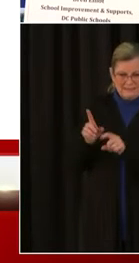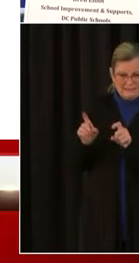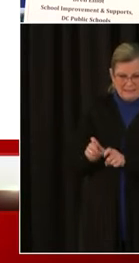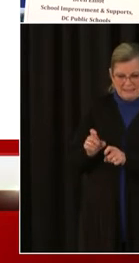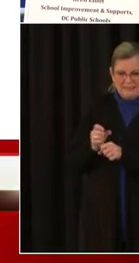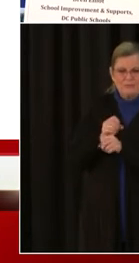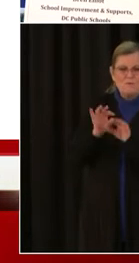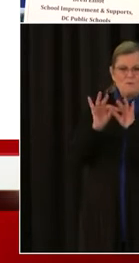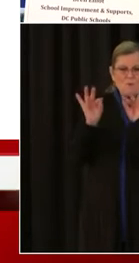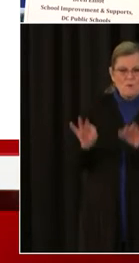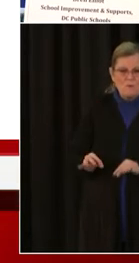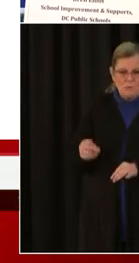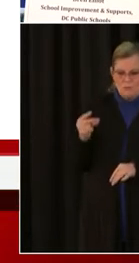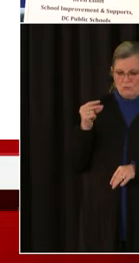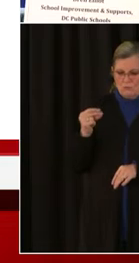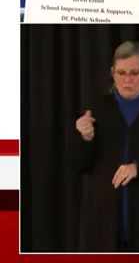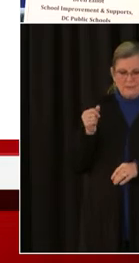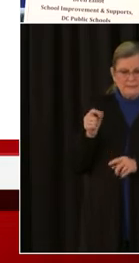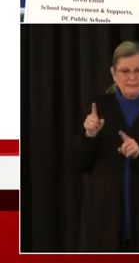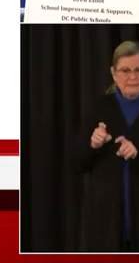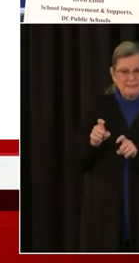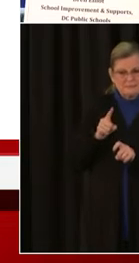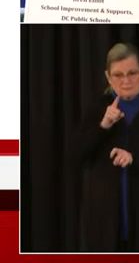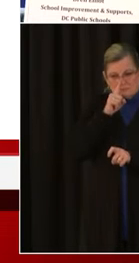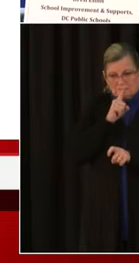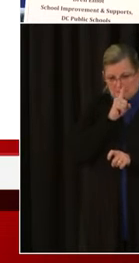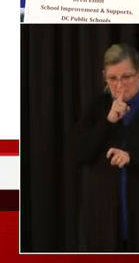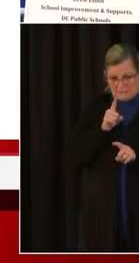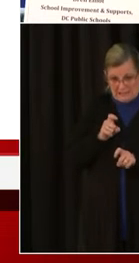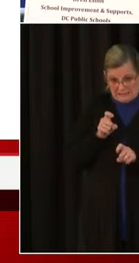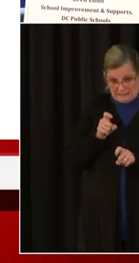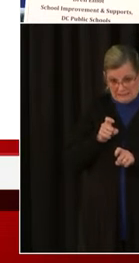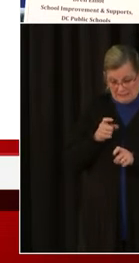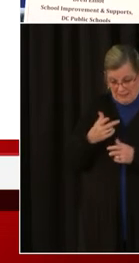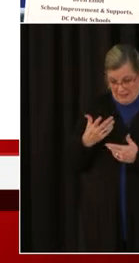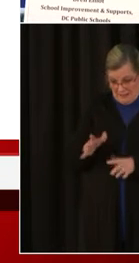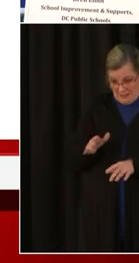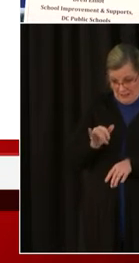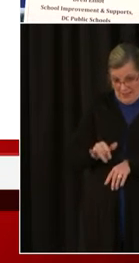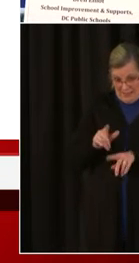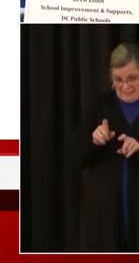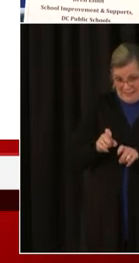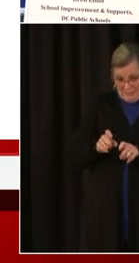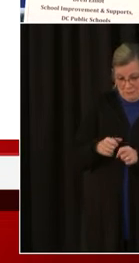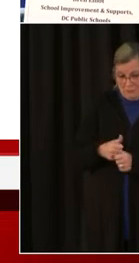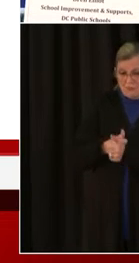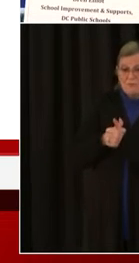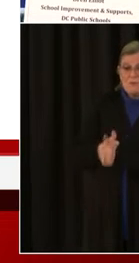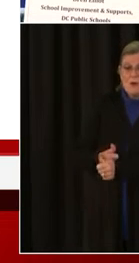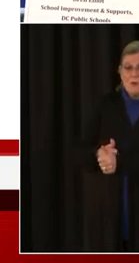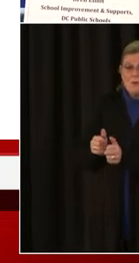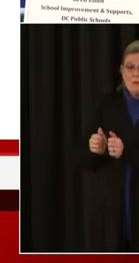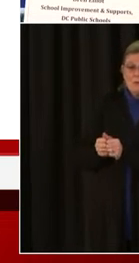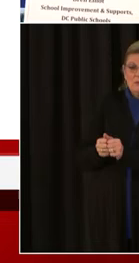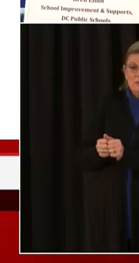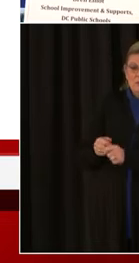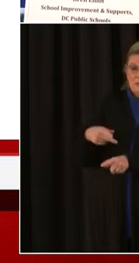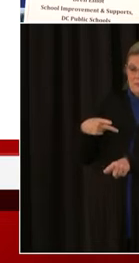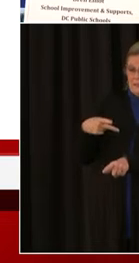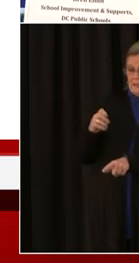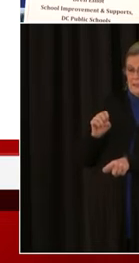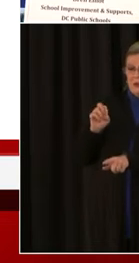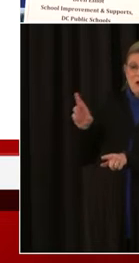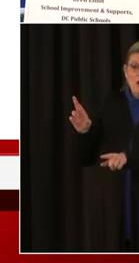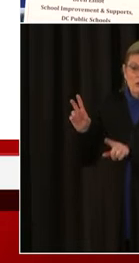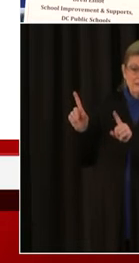then a rapid test can be administered first, and then based on the results of that, they will follow up with a PCR test.